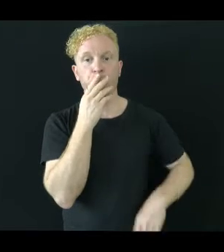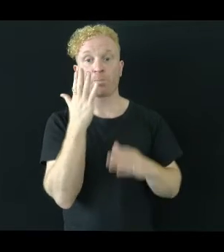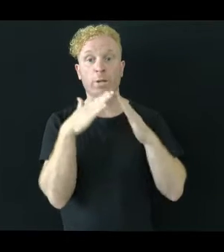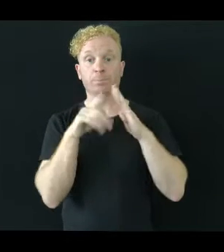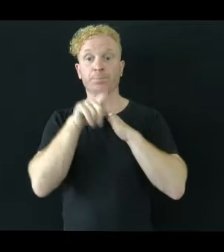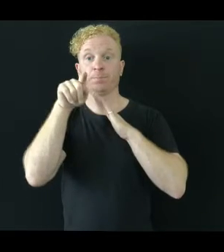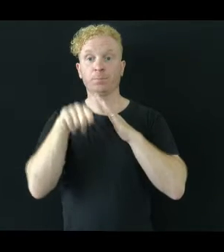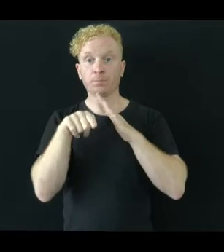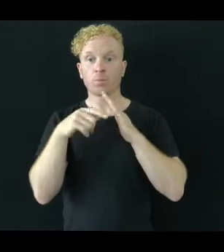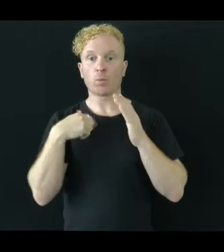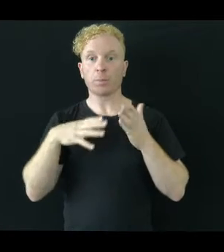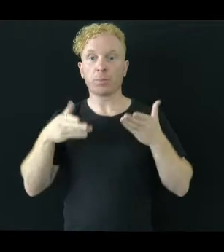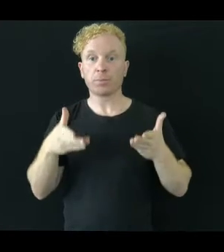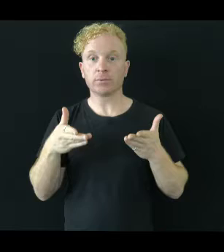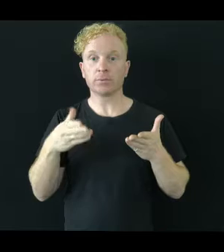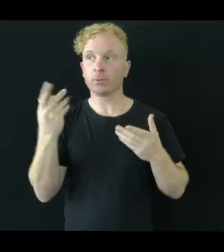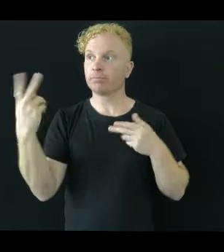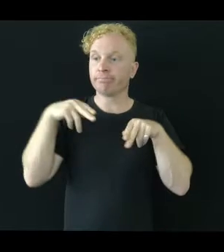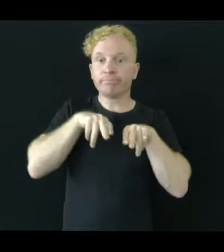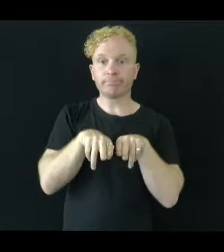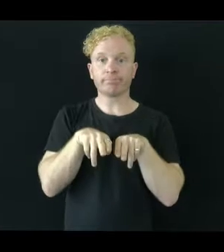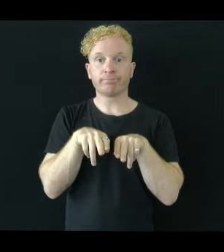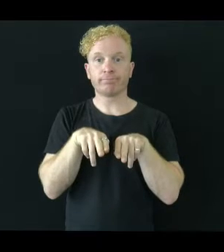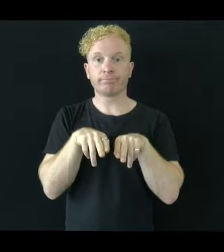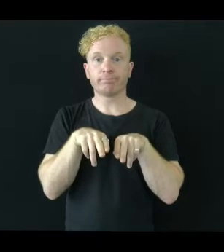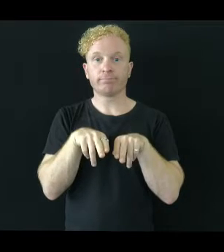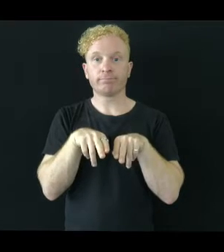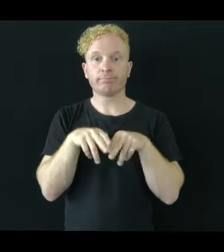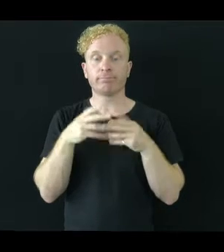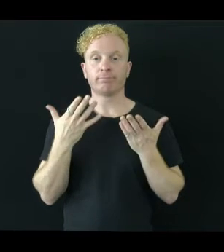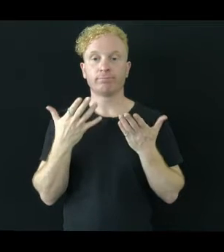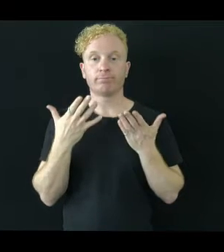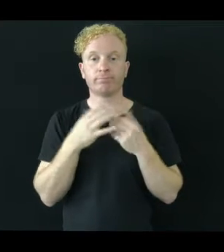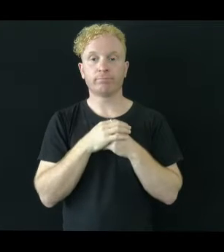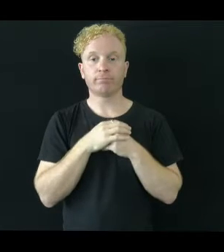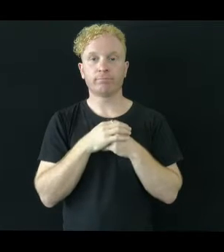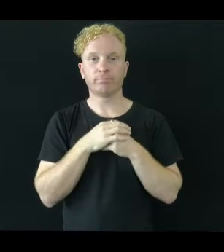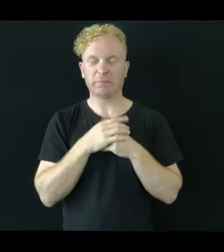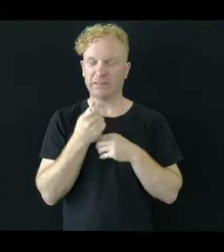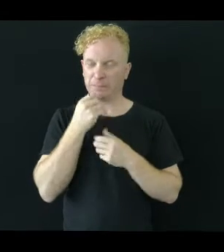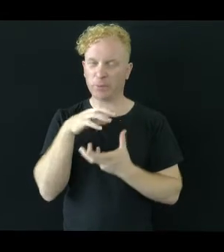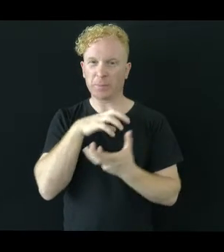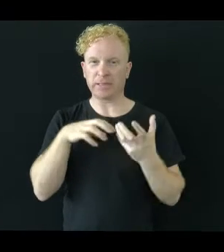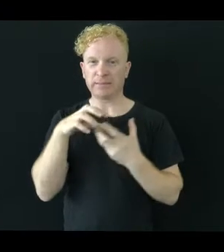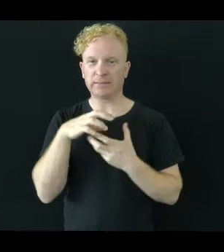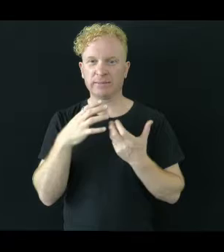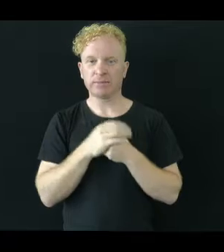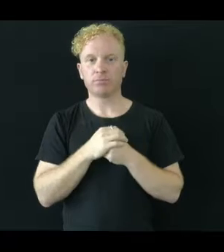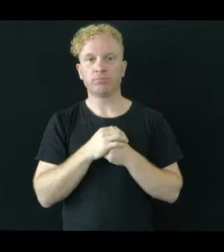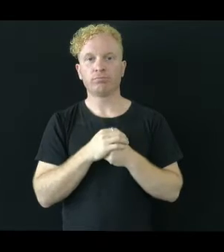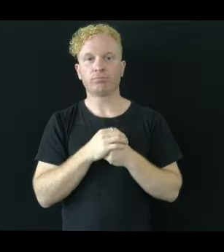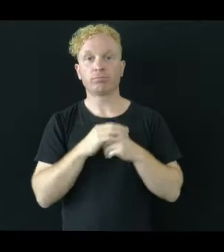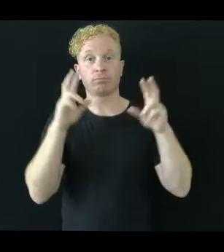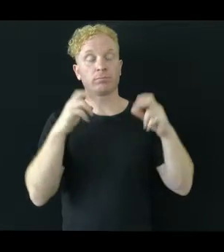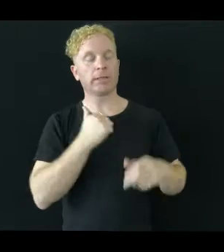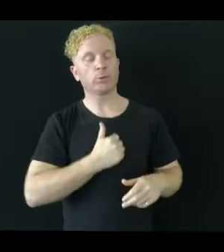get the house to give you permission to have someone in your bed. That might be a bit complicated. Yeah.